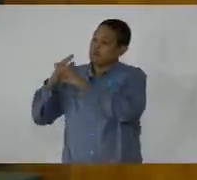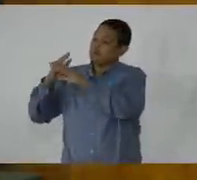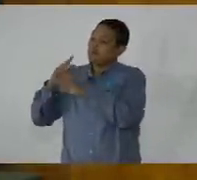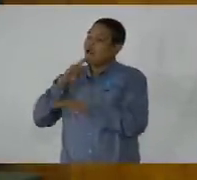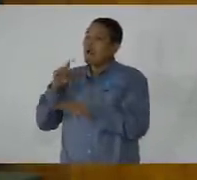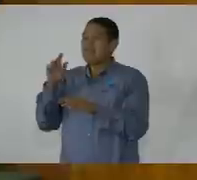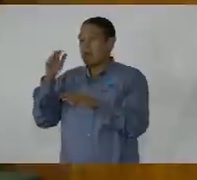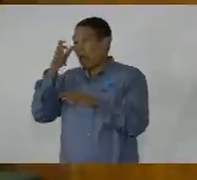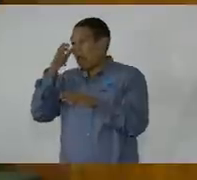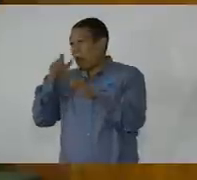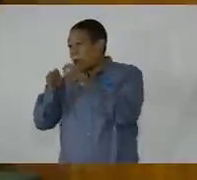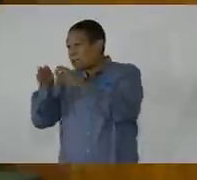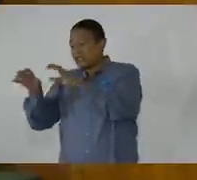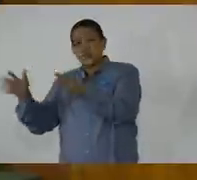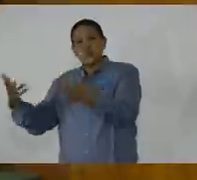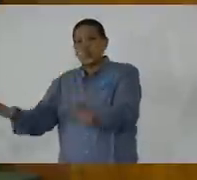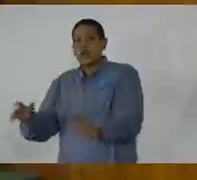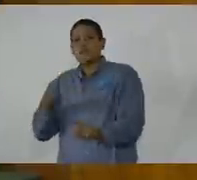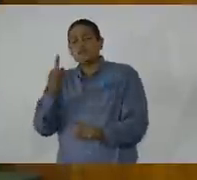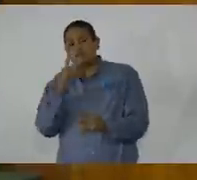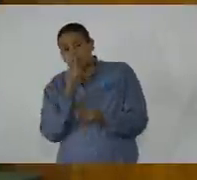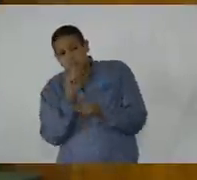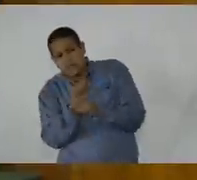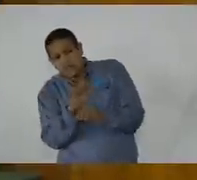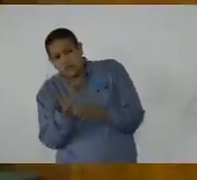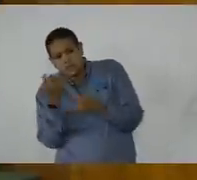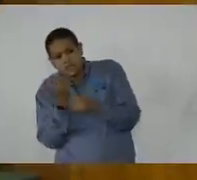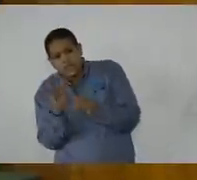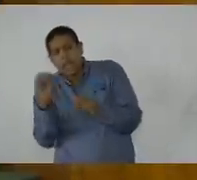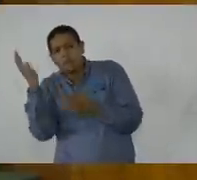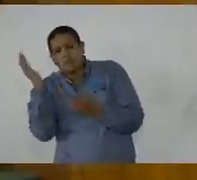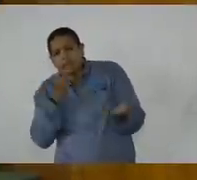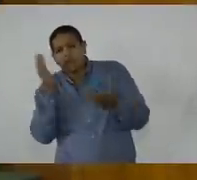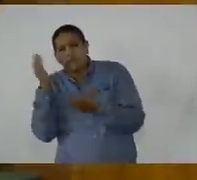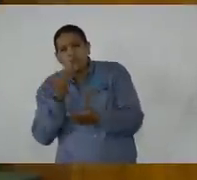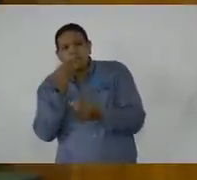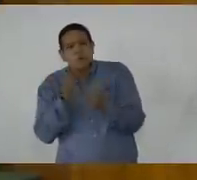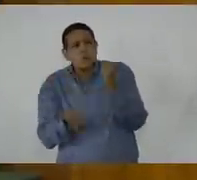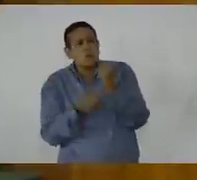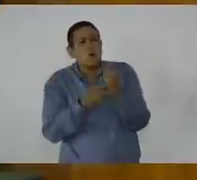Division continue to ensure the safety and wholesomeness of our food,